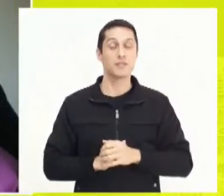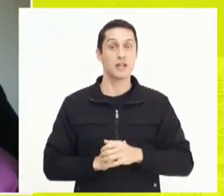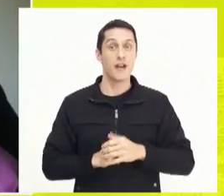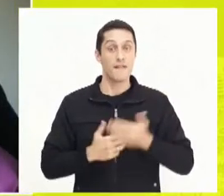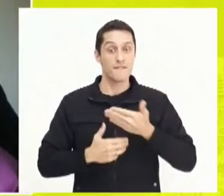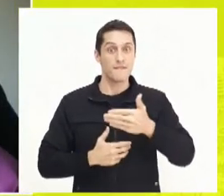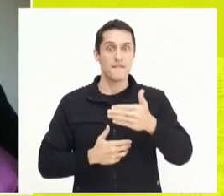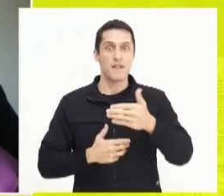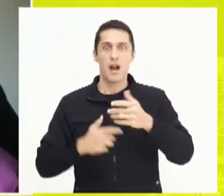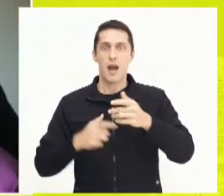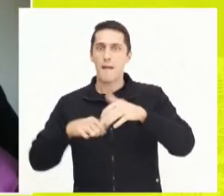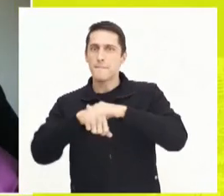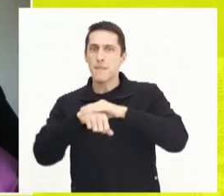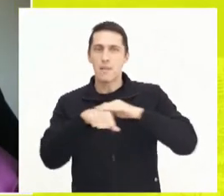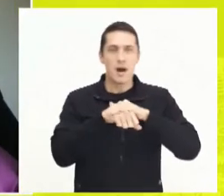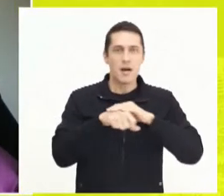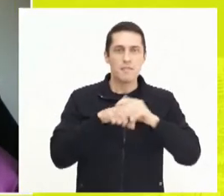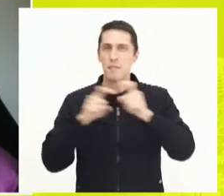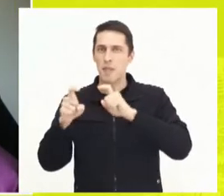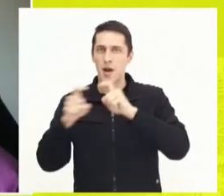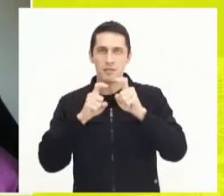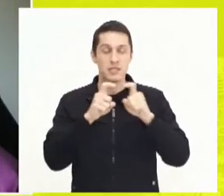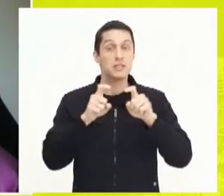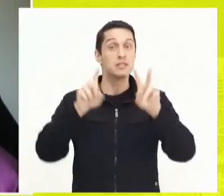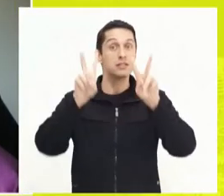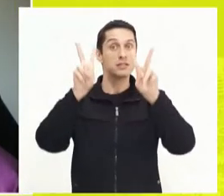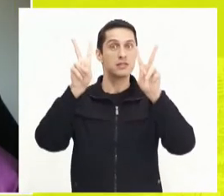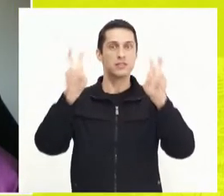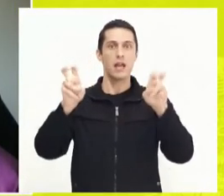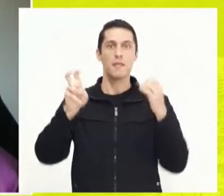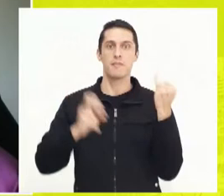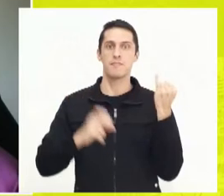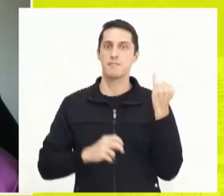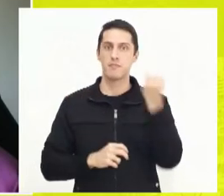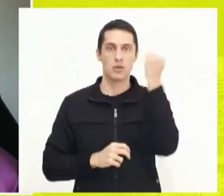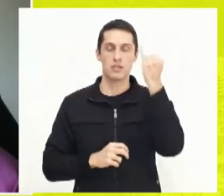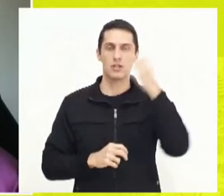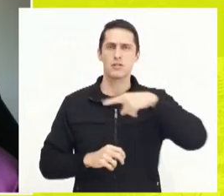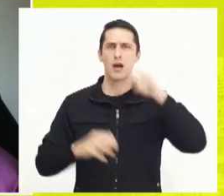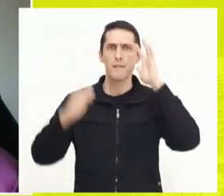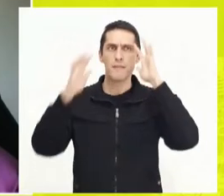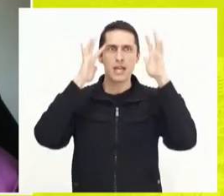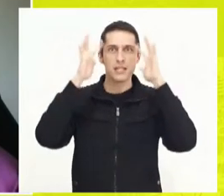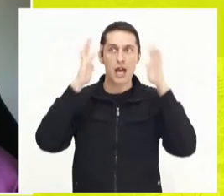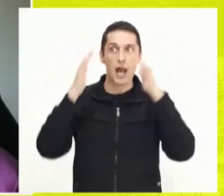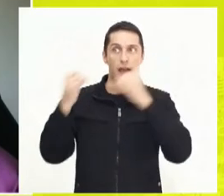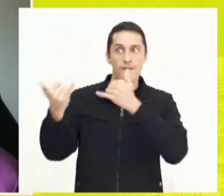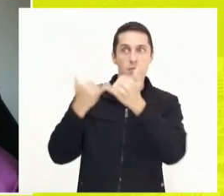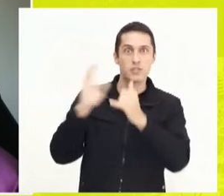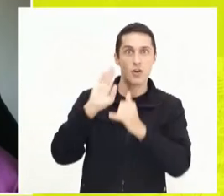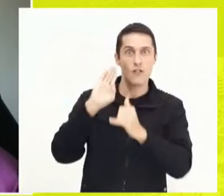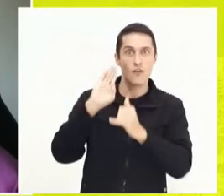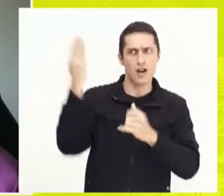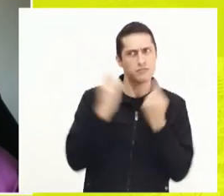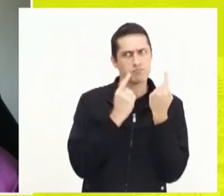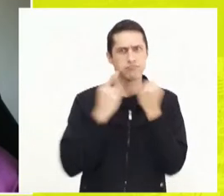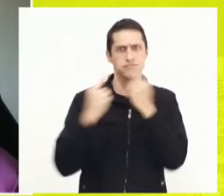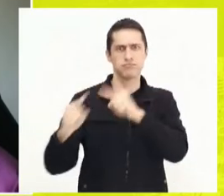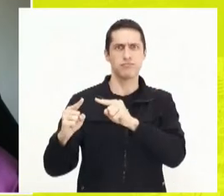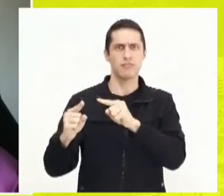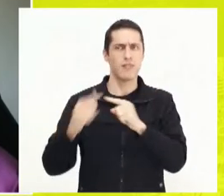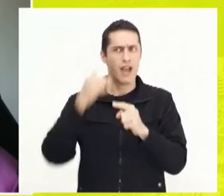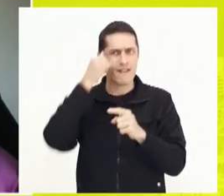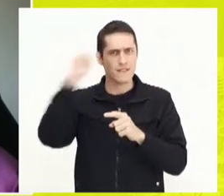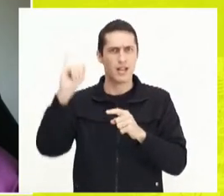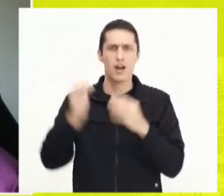lydia thank you for so much for being here with us we're going to debate this very interesting and uh